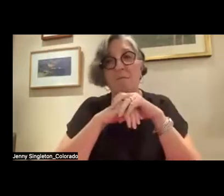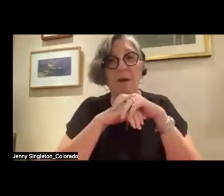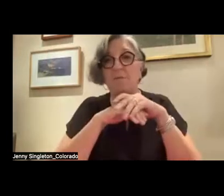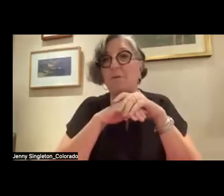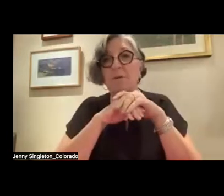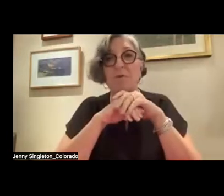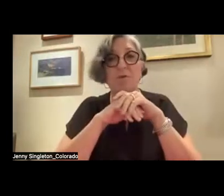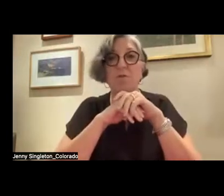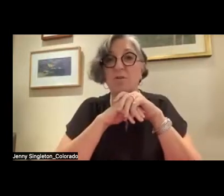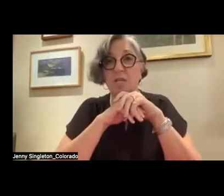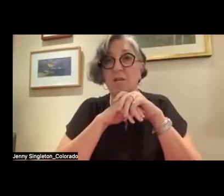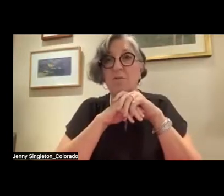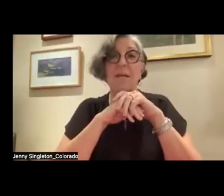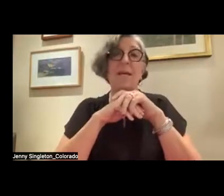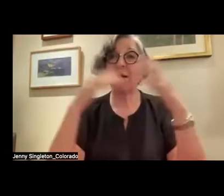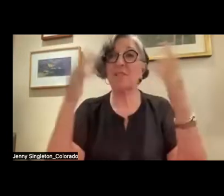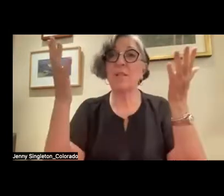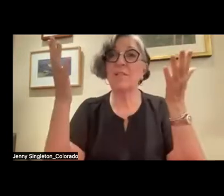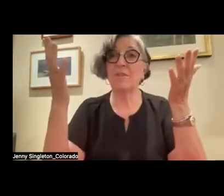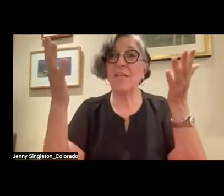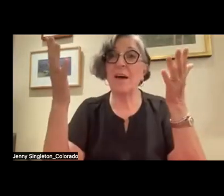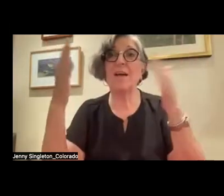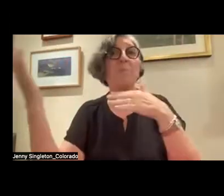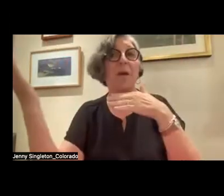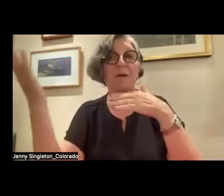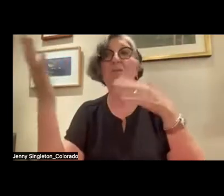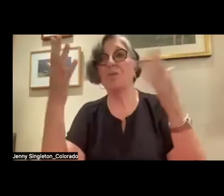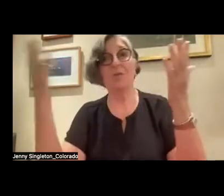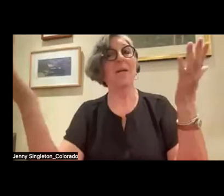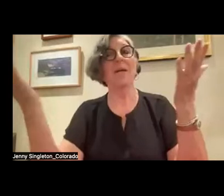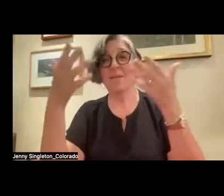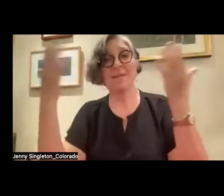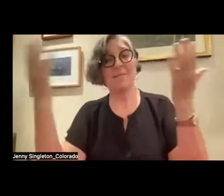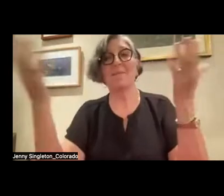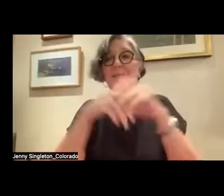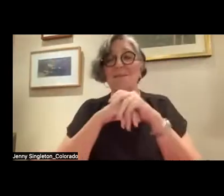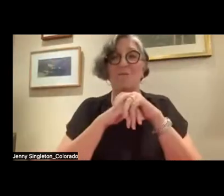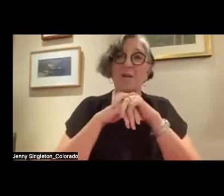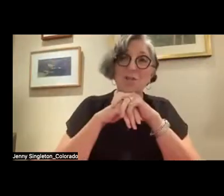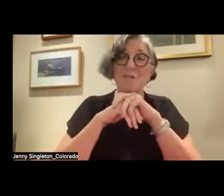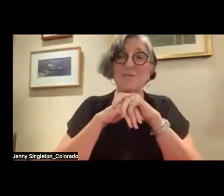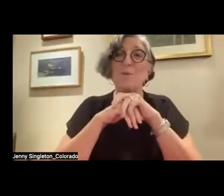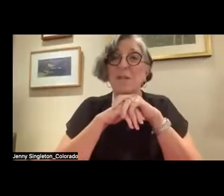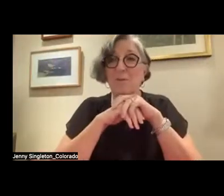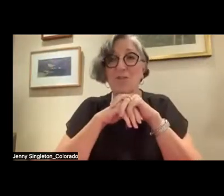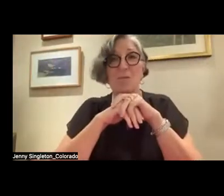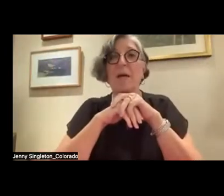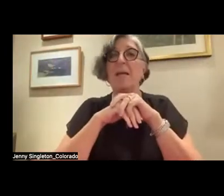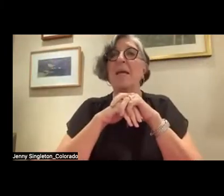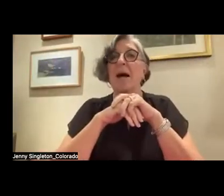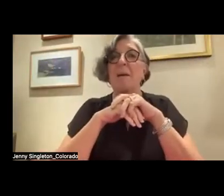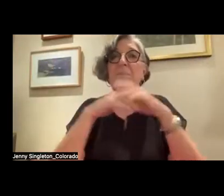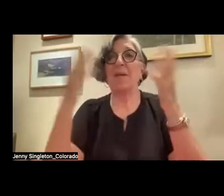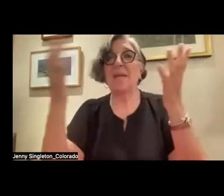been around for over 200 years. Now that's relatively young compared to the duration of spoken languages,